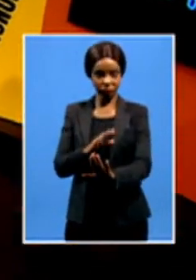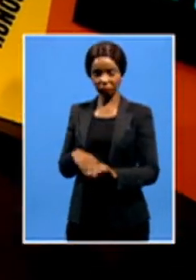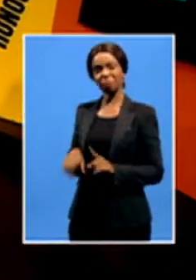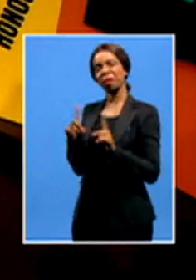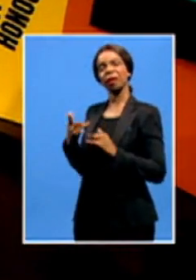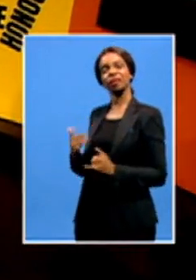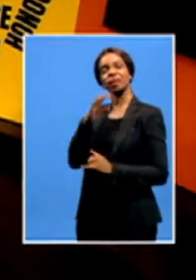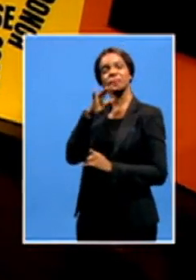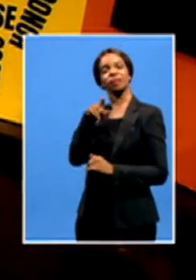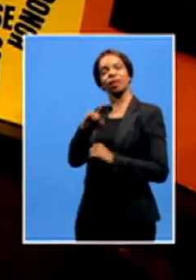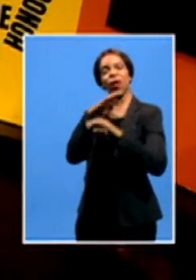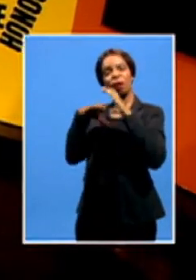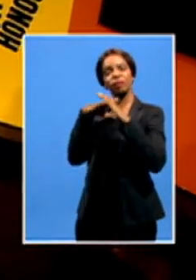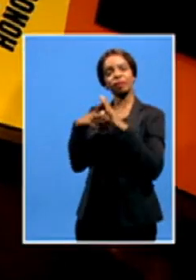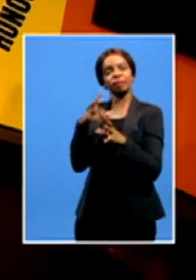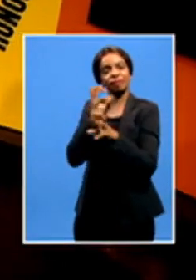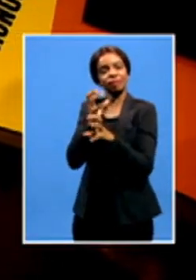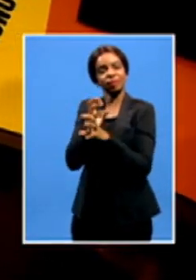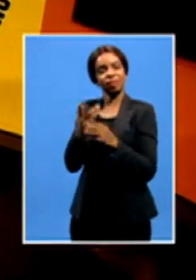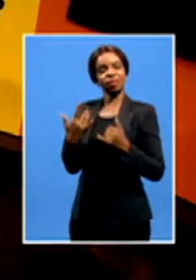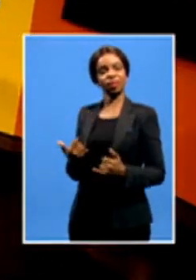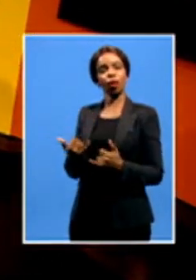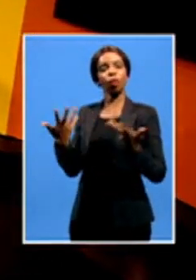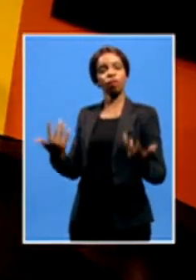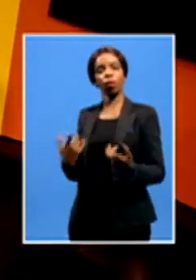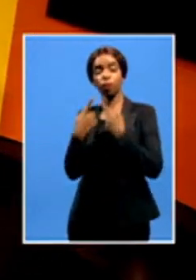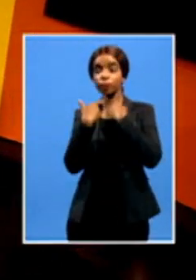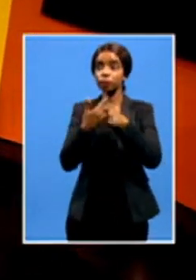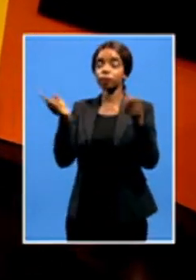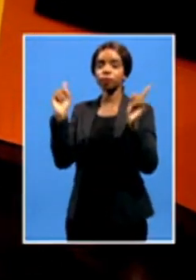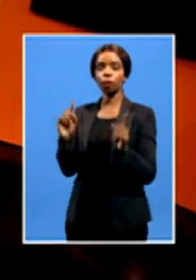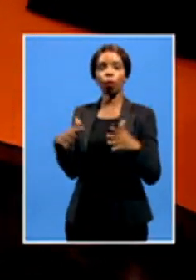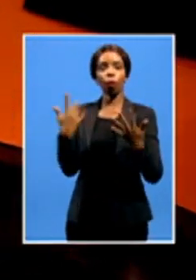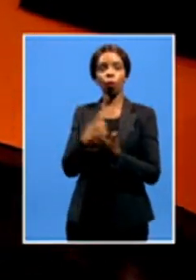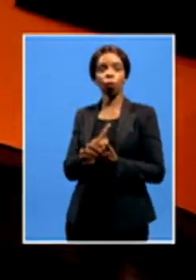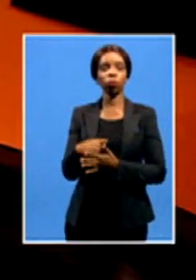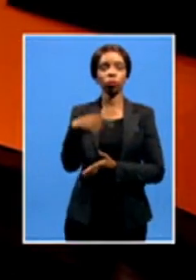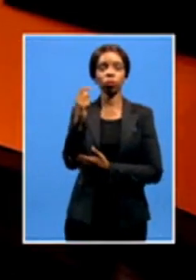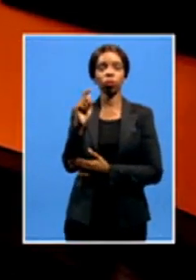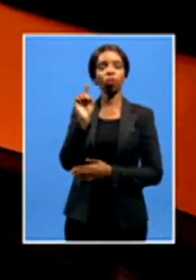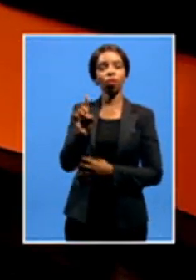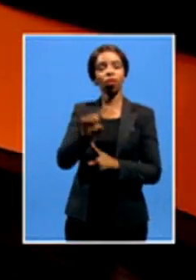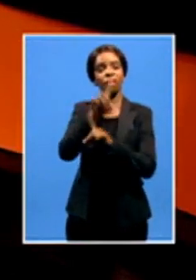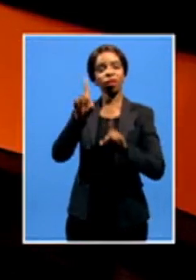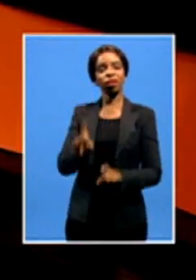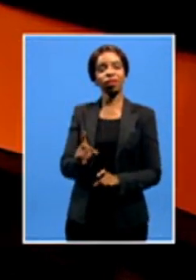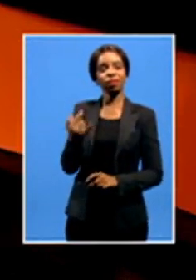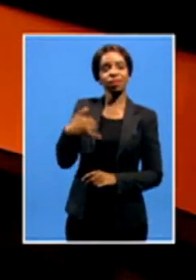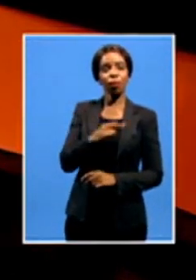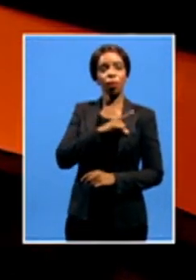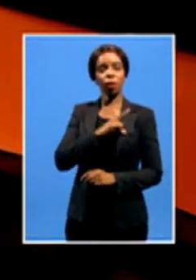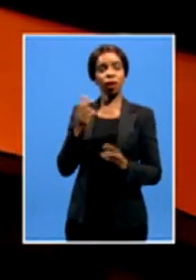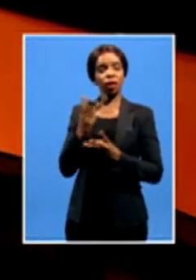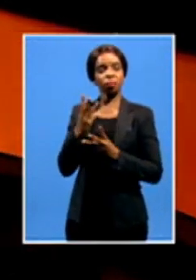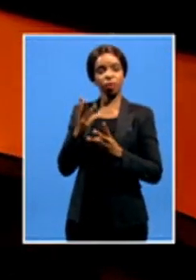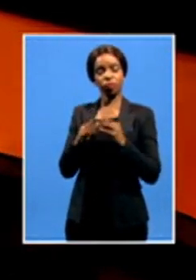a difficult conversation around the commercialization or even appropriation of our art, where other people revamp it